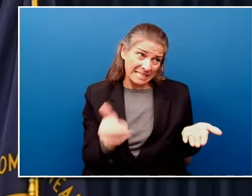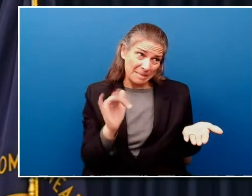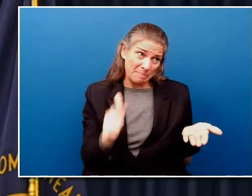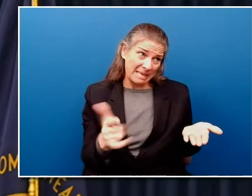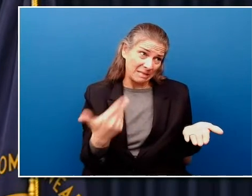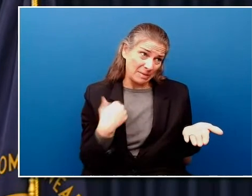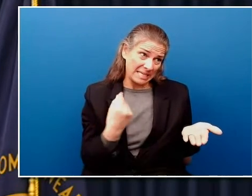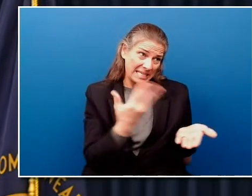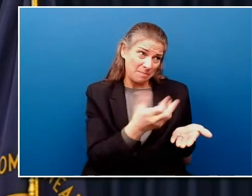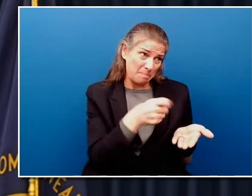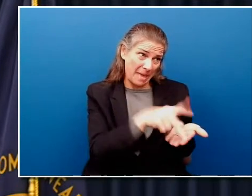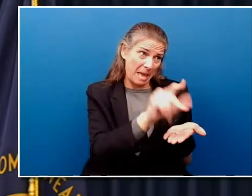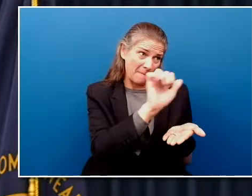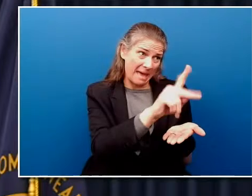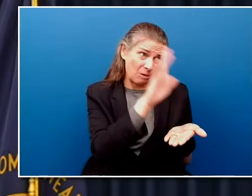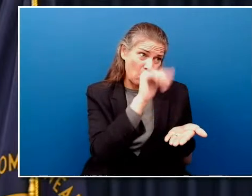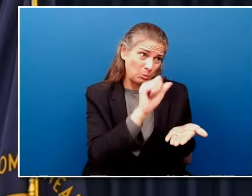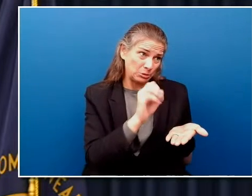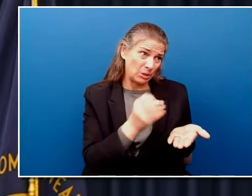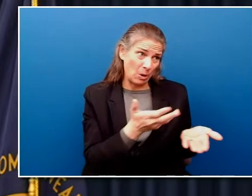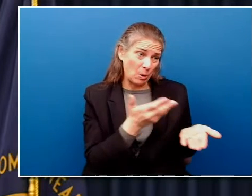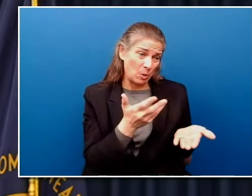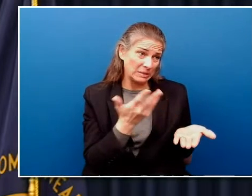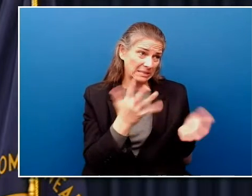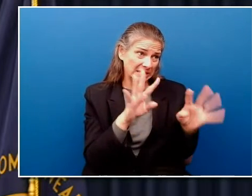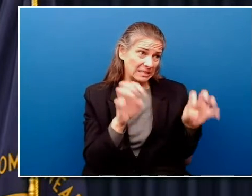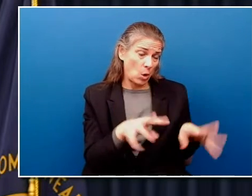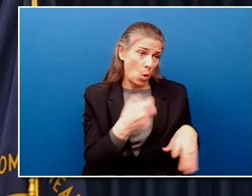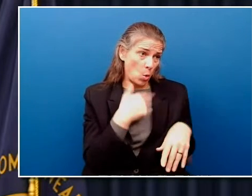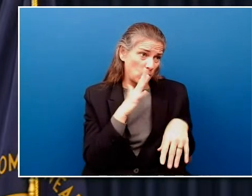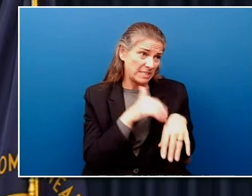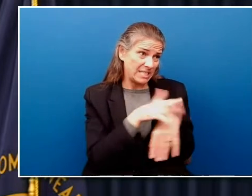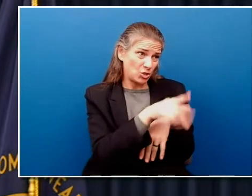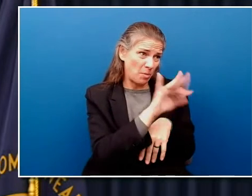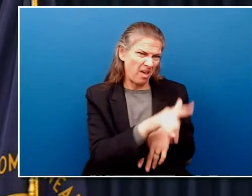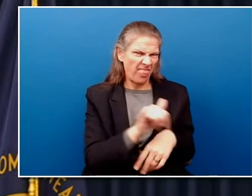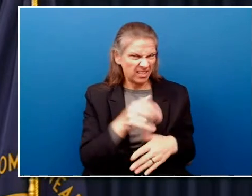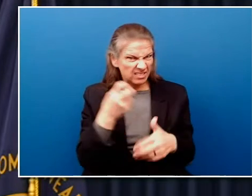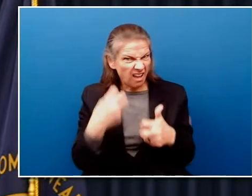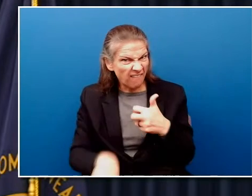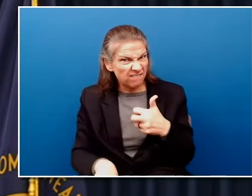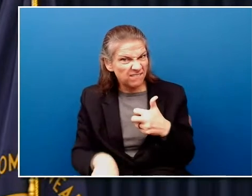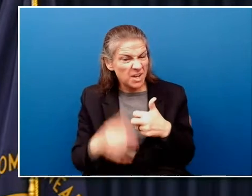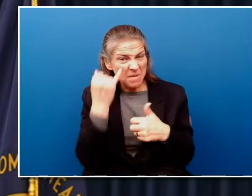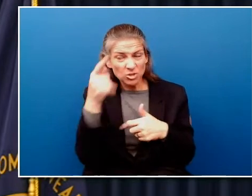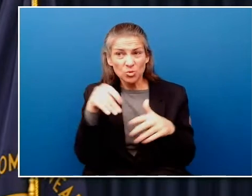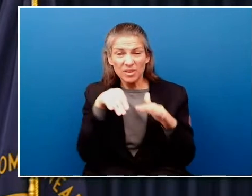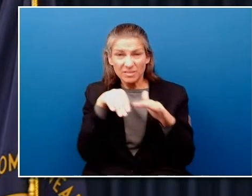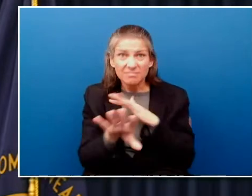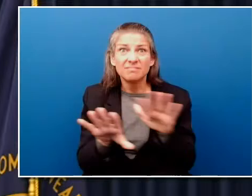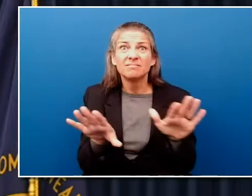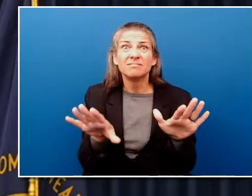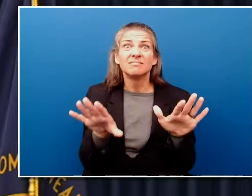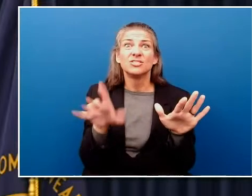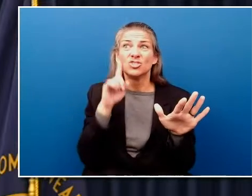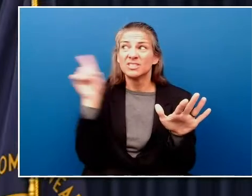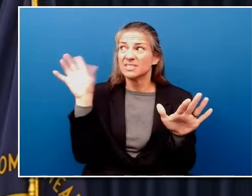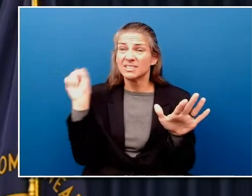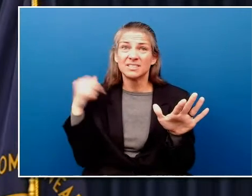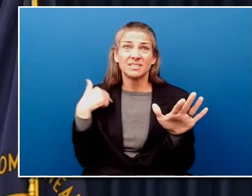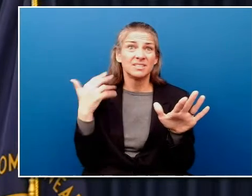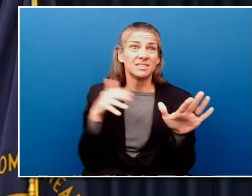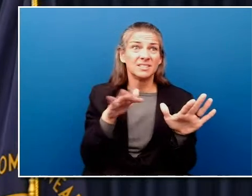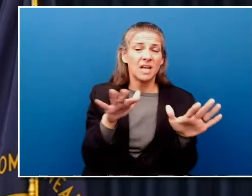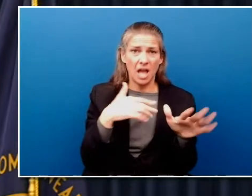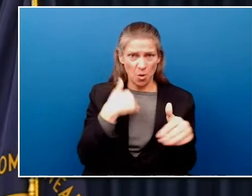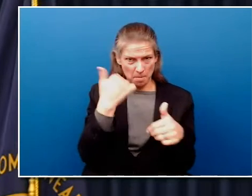in that will cover this? Or otherwise we'll send you a bill? That's a really tough thing if you've just walked in from that. I mean, I remember talking to families in our